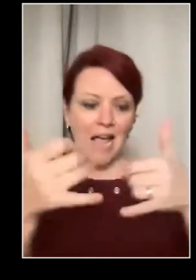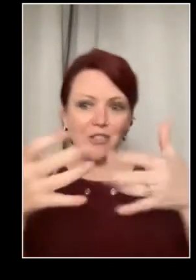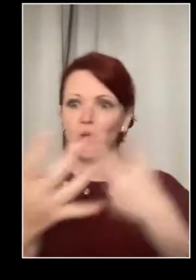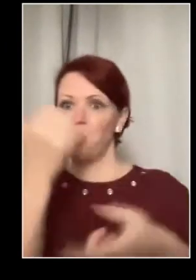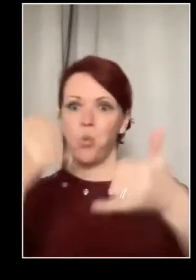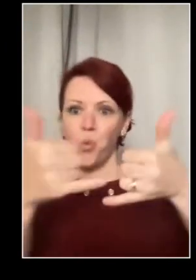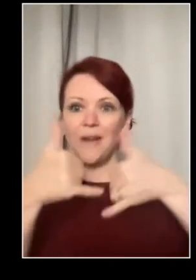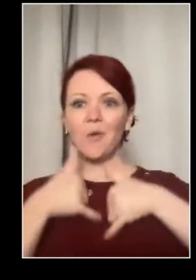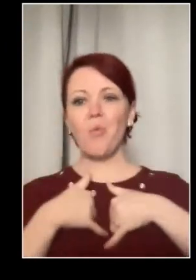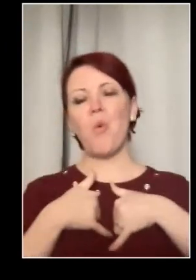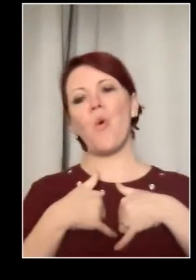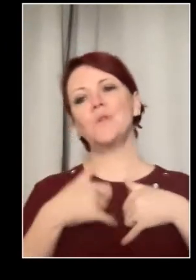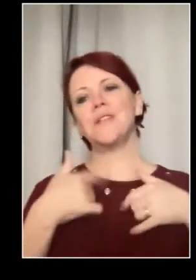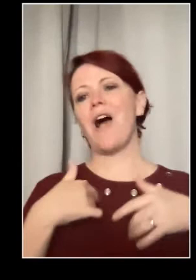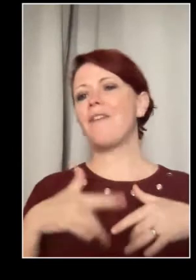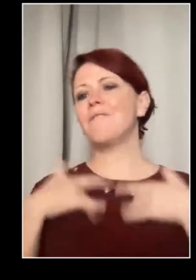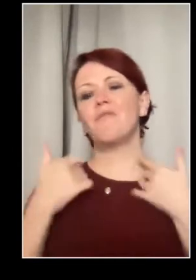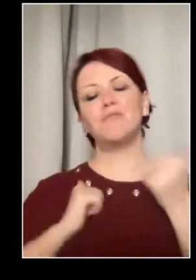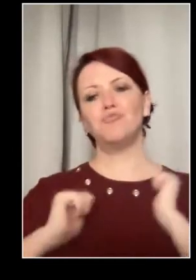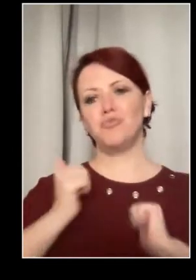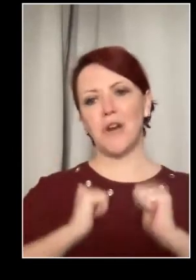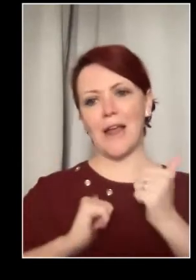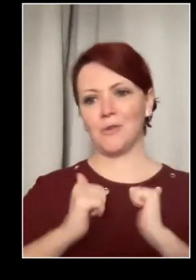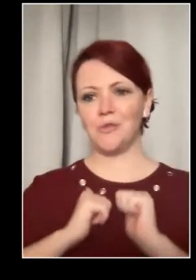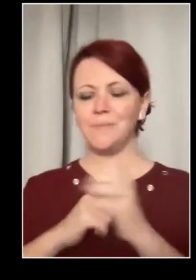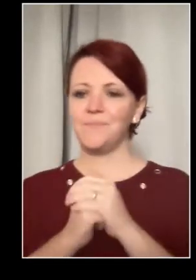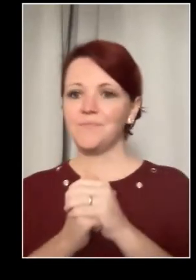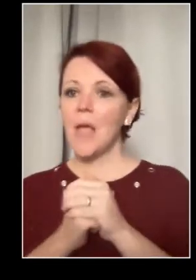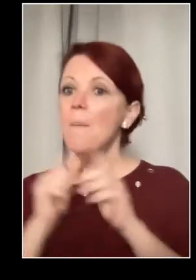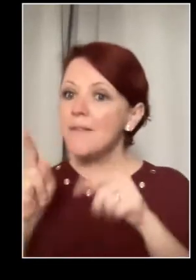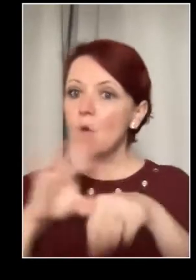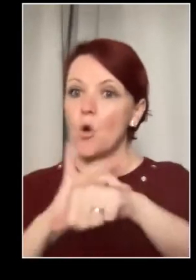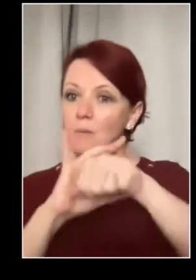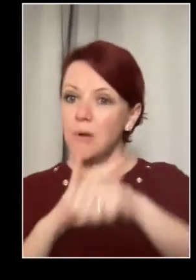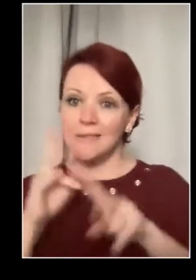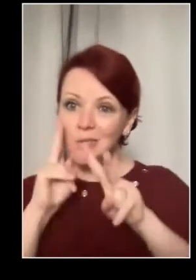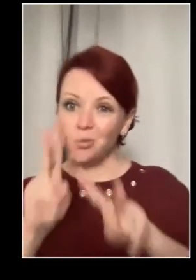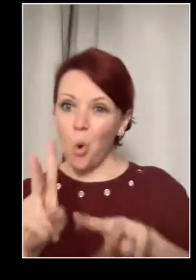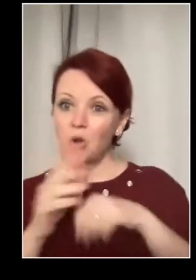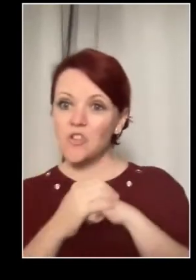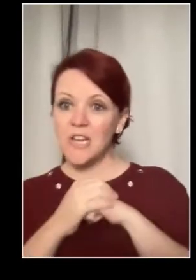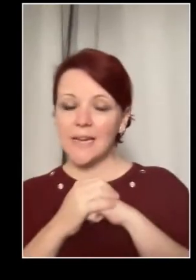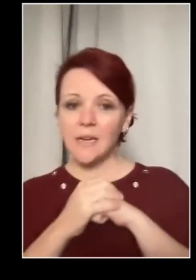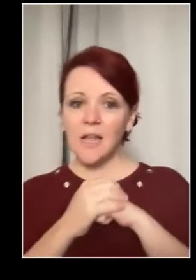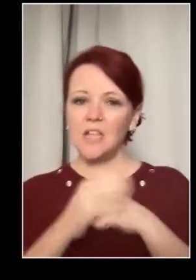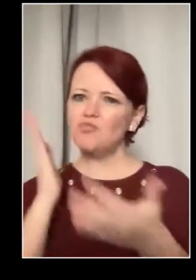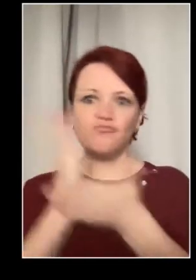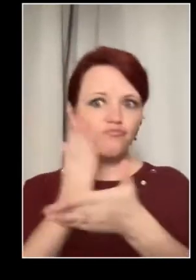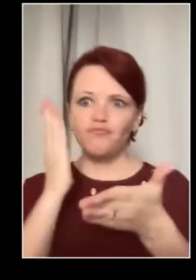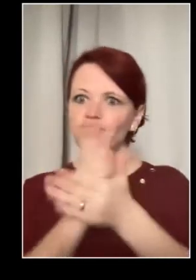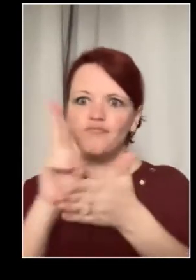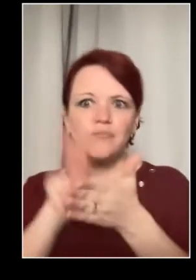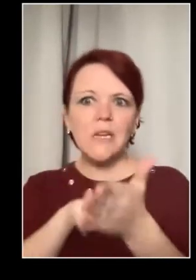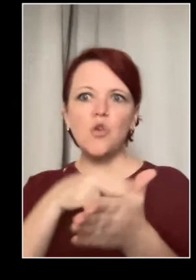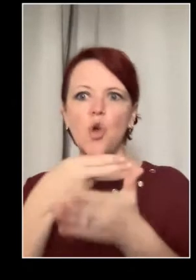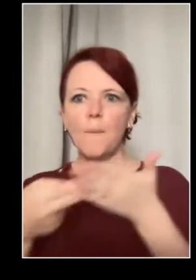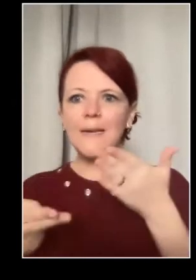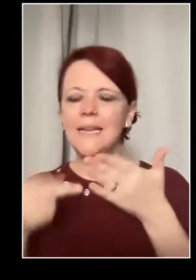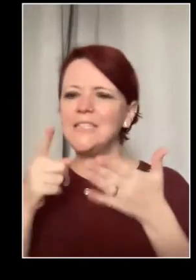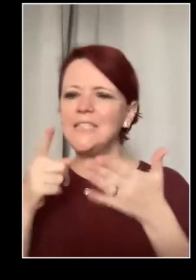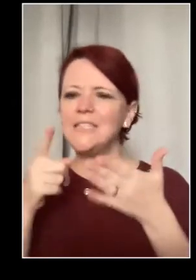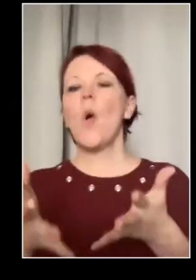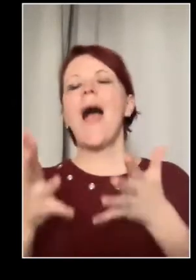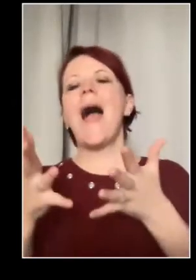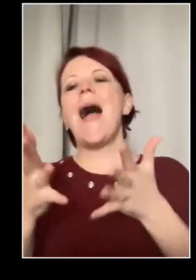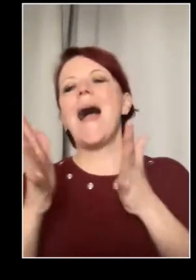rewarding feeling. So, if you're an apprentice watching, if you've definitely been nominated, something you need to do is get in touch with